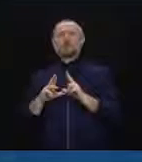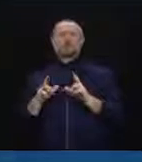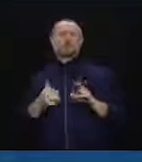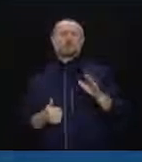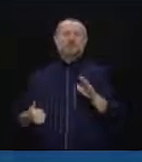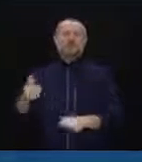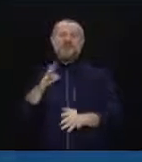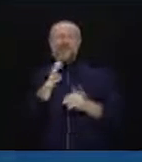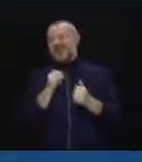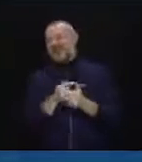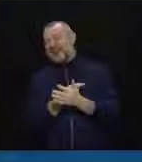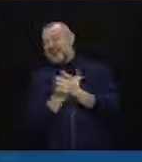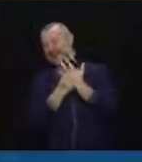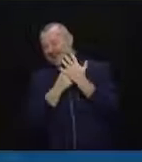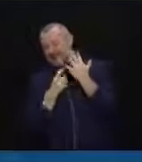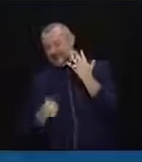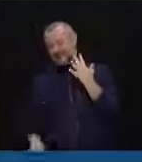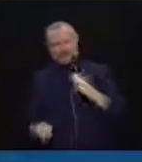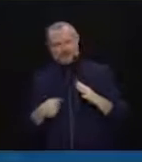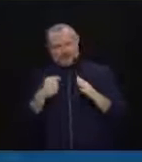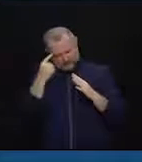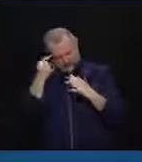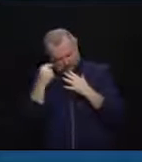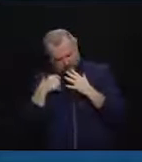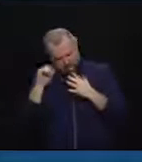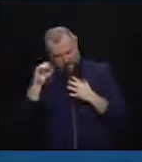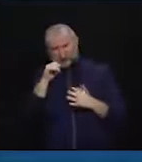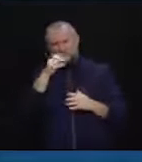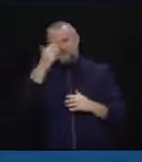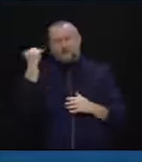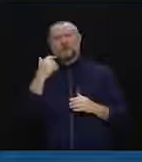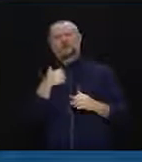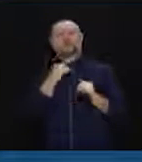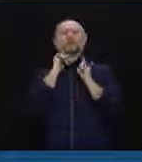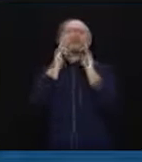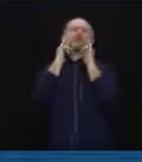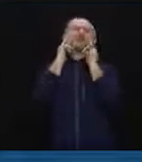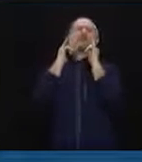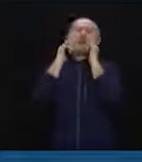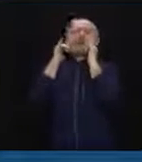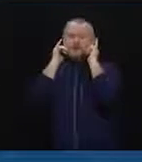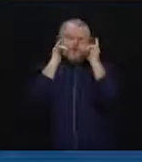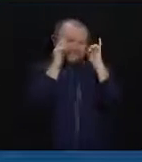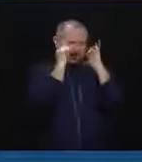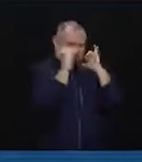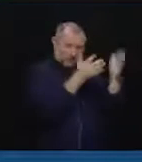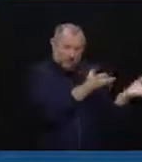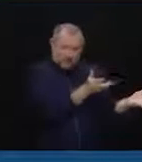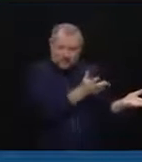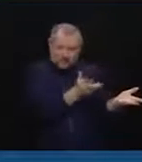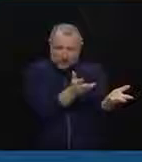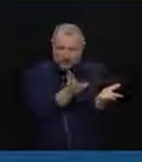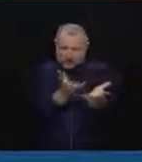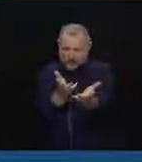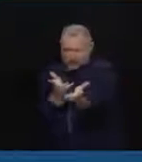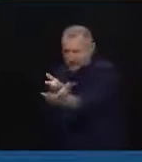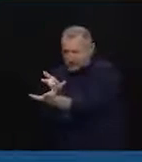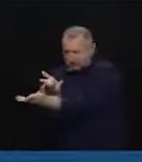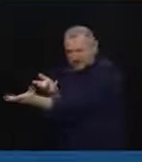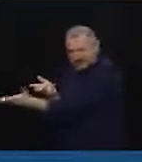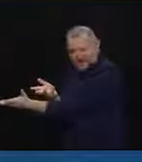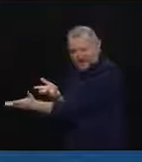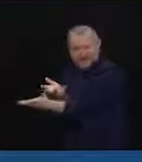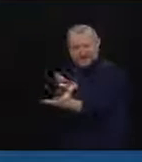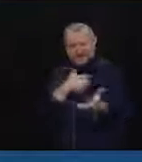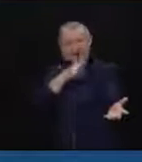has received a phone call from me to ask them how they feel about where we are, where we're going, and what we should be doing next.